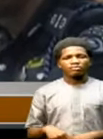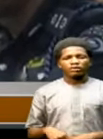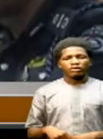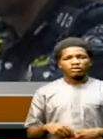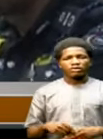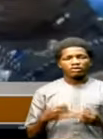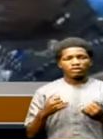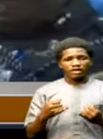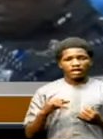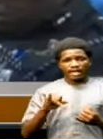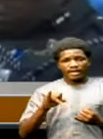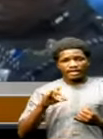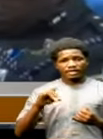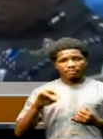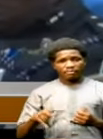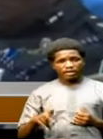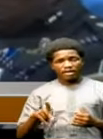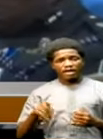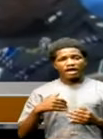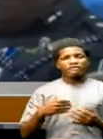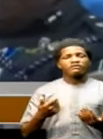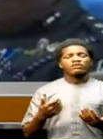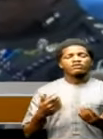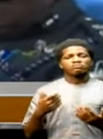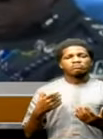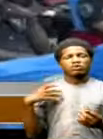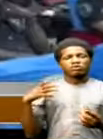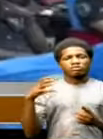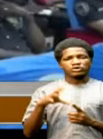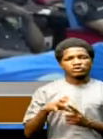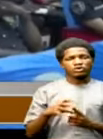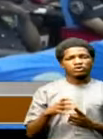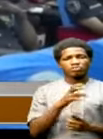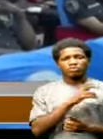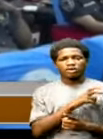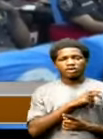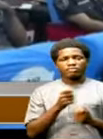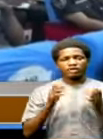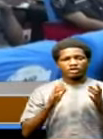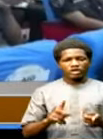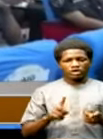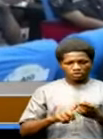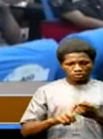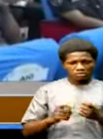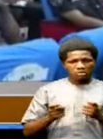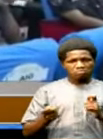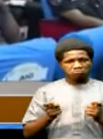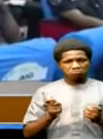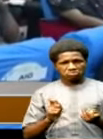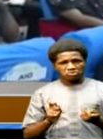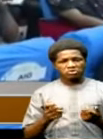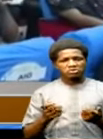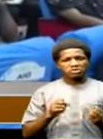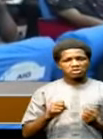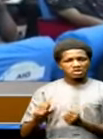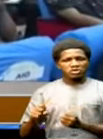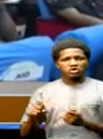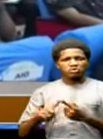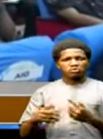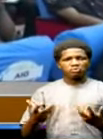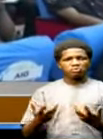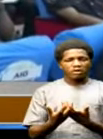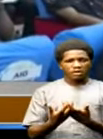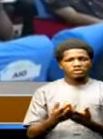Has further charged the strategic police managers to adjust strategies towards ensuring a stable post-election security